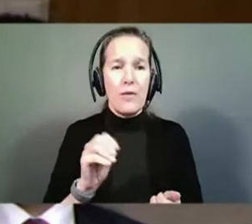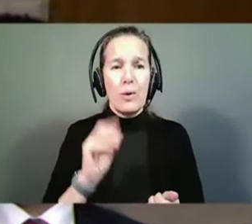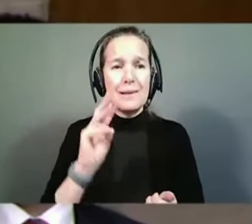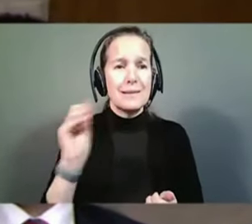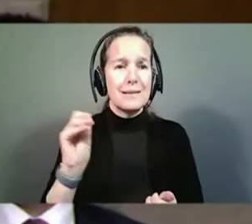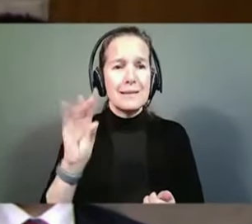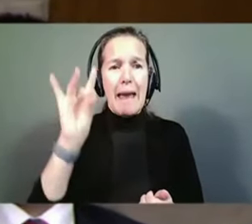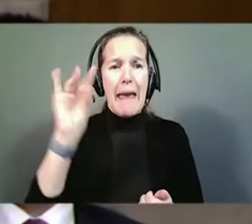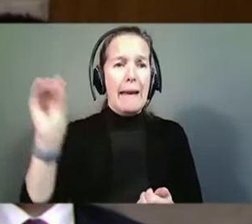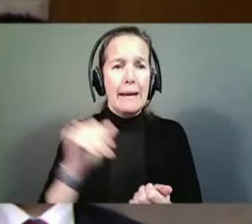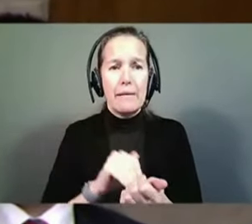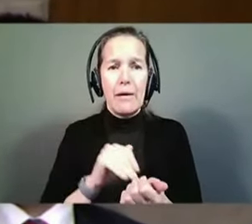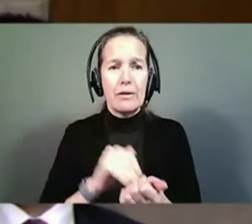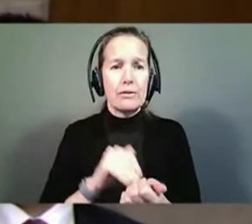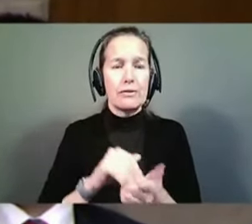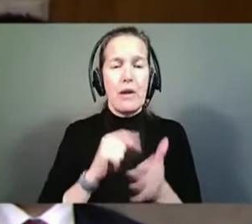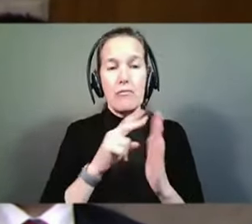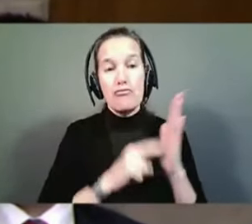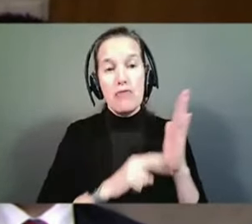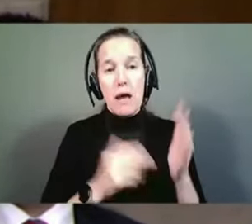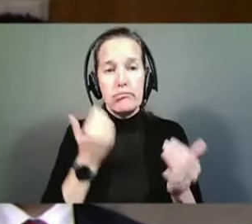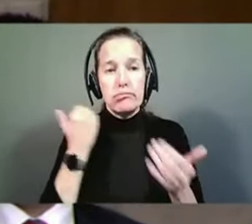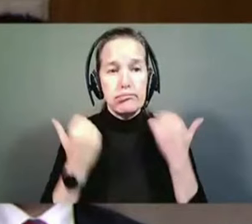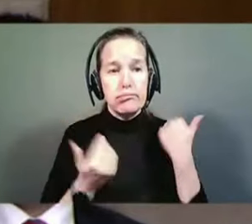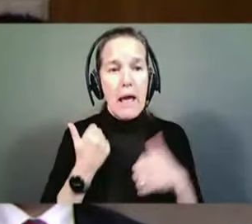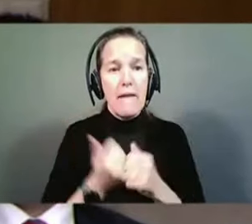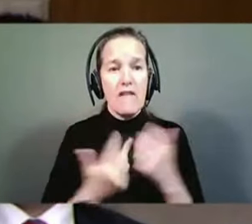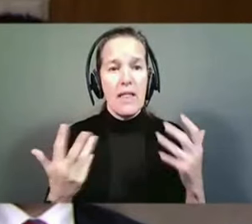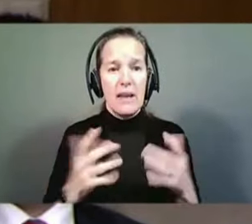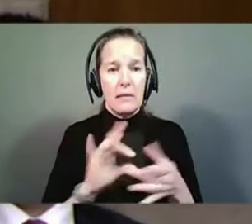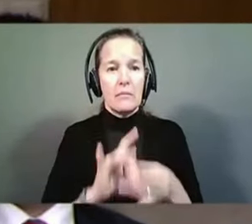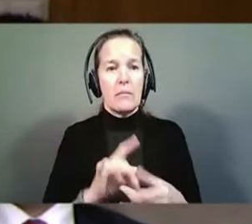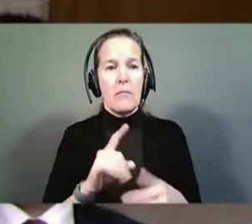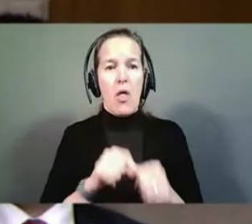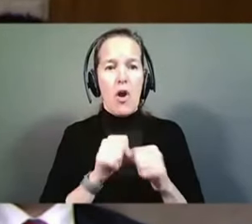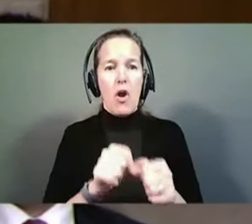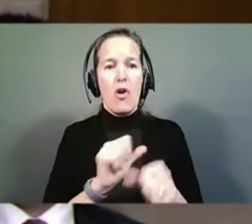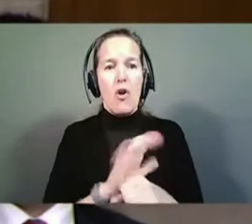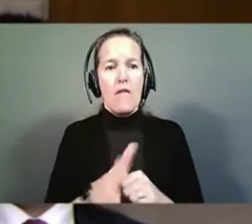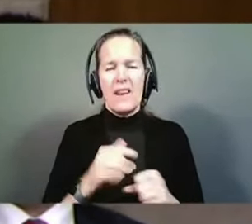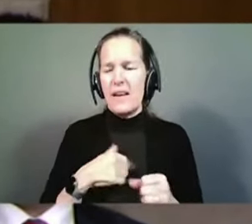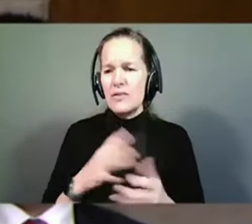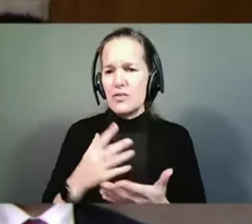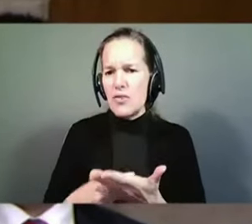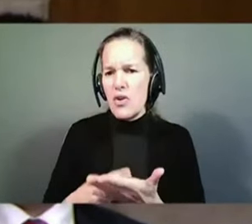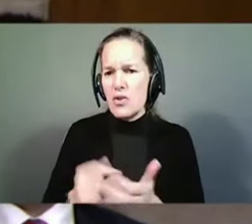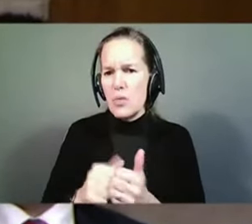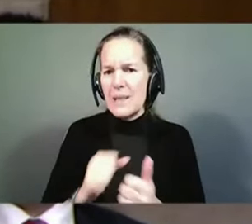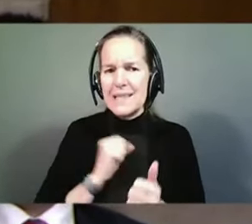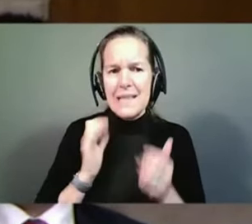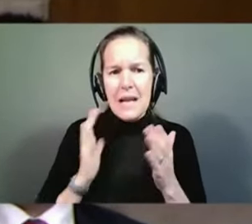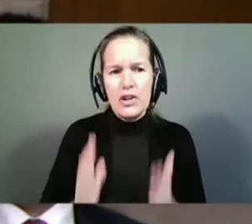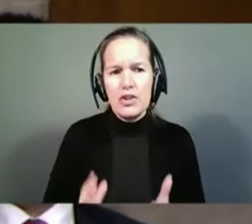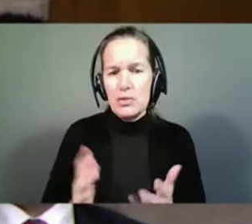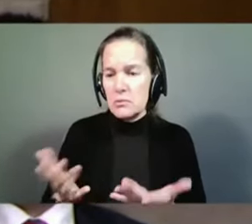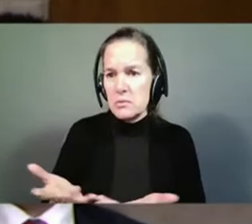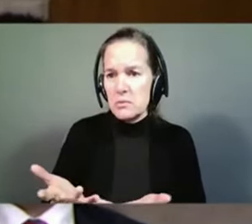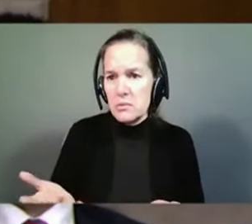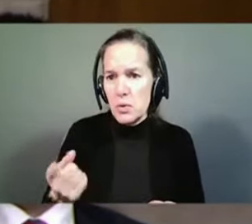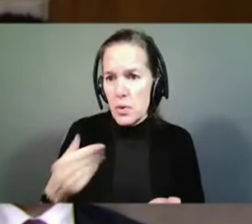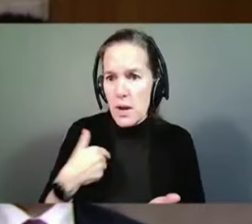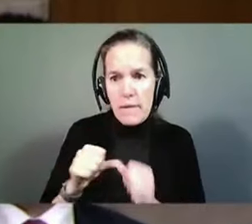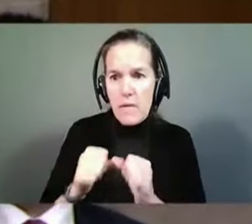read about long COVID. Talked to other members of the Senate that have had long COVID. What are they doing? So I share